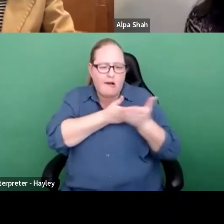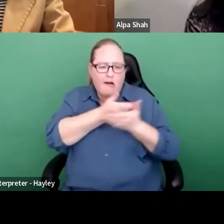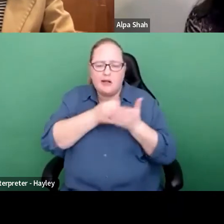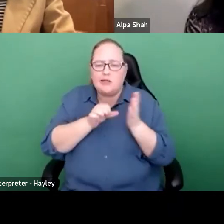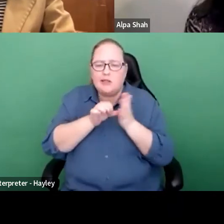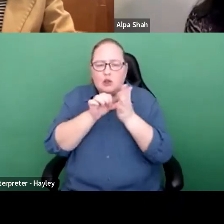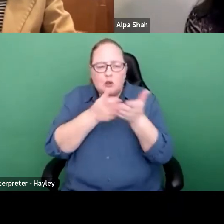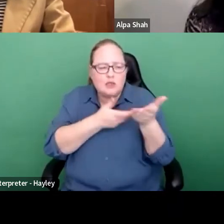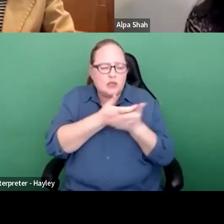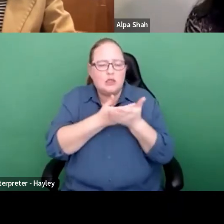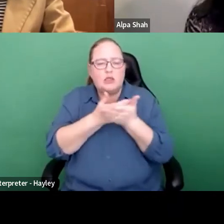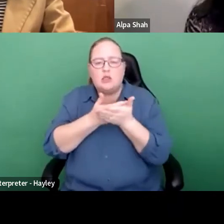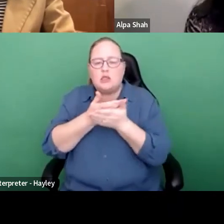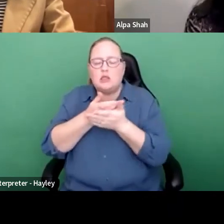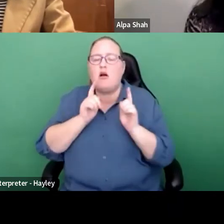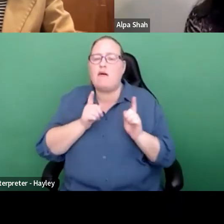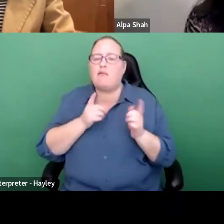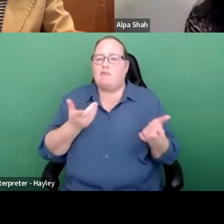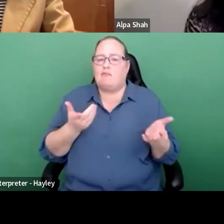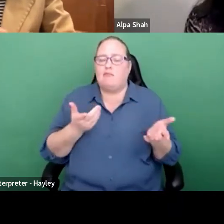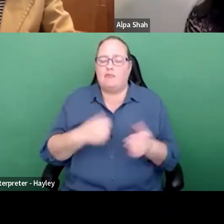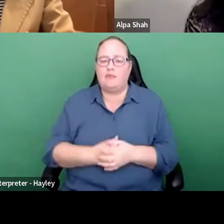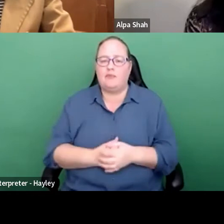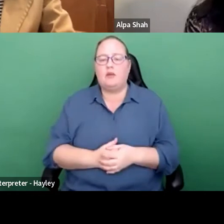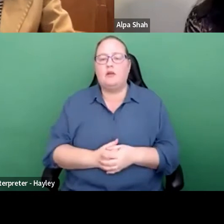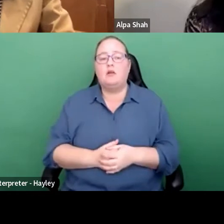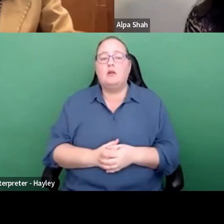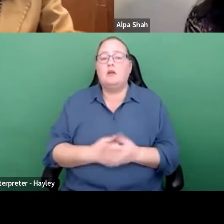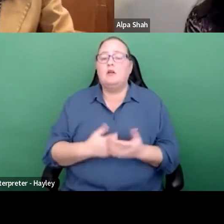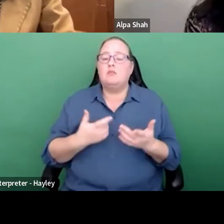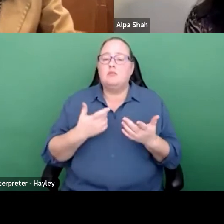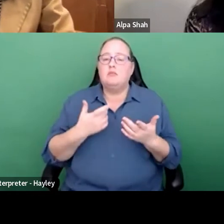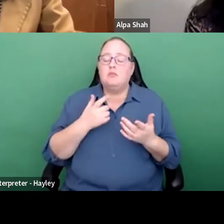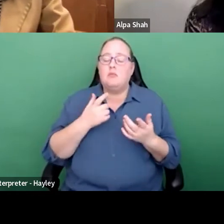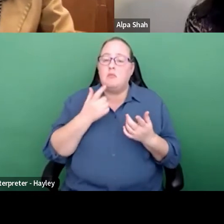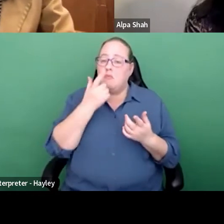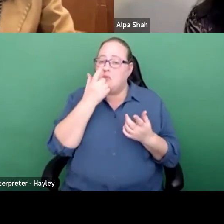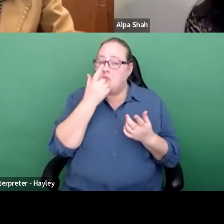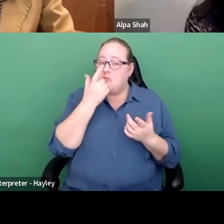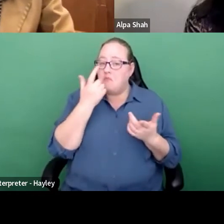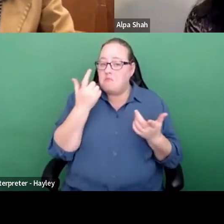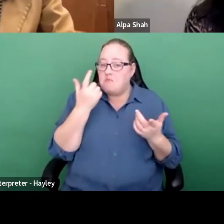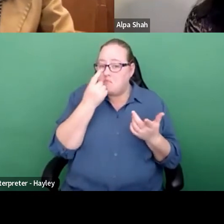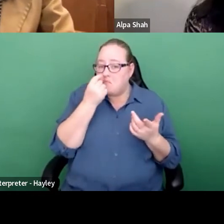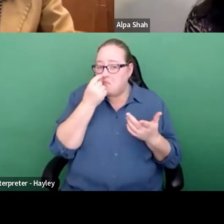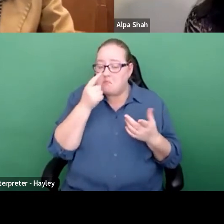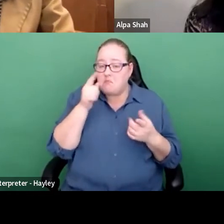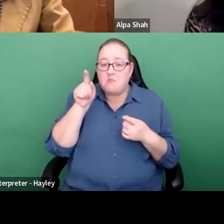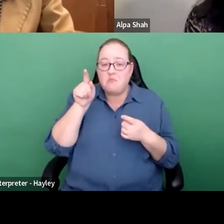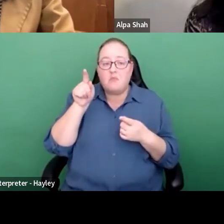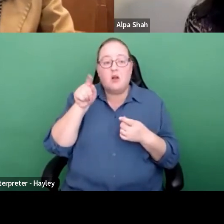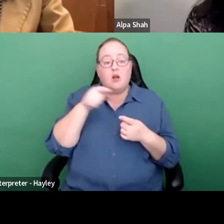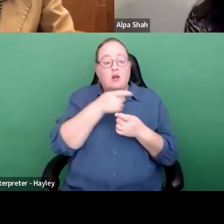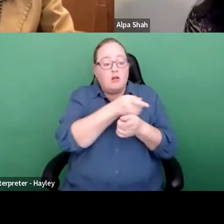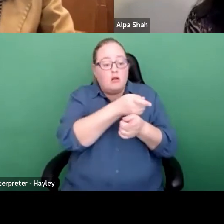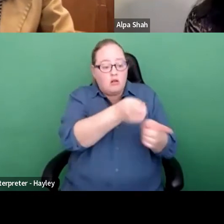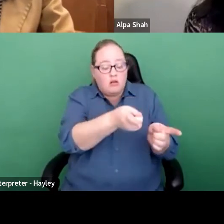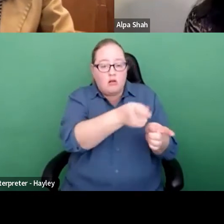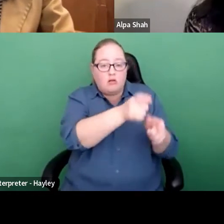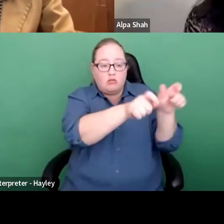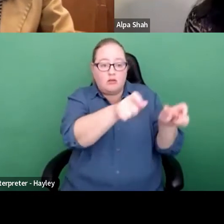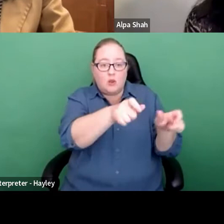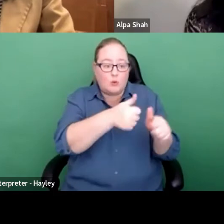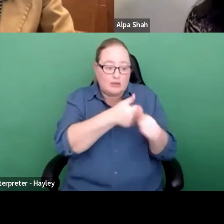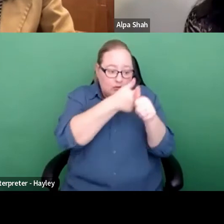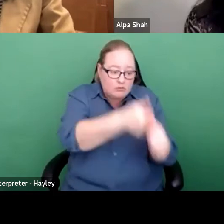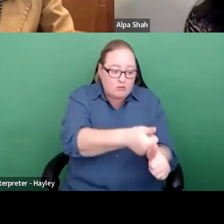blue sky suggestion, what if we considered including the beneficiaries of these charities into such sessions as well?